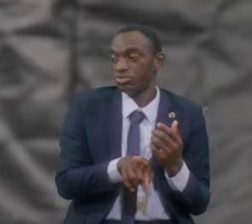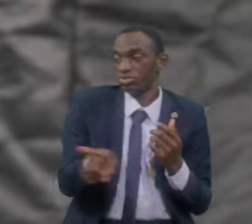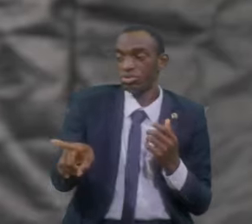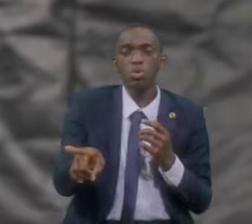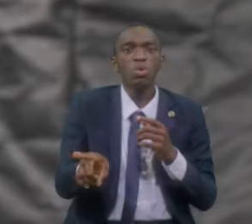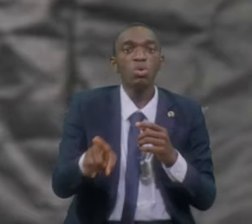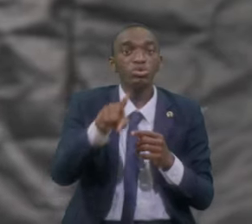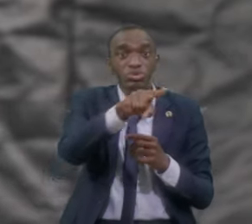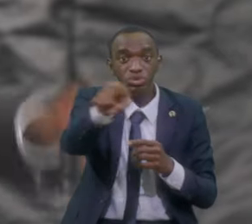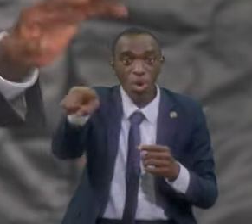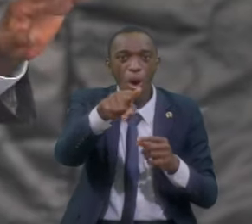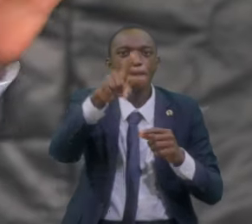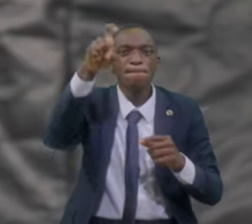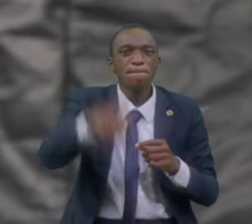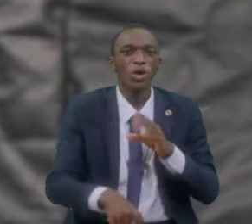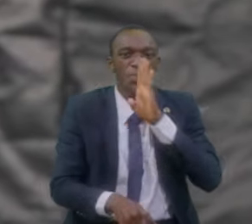saint to say,